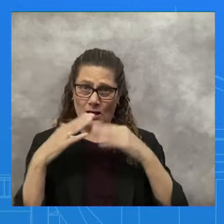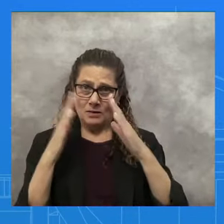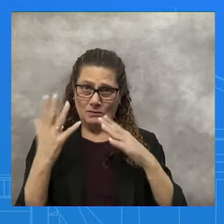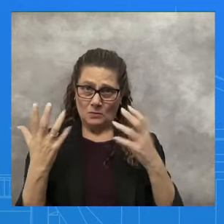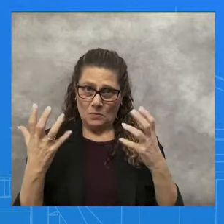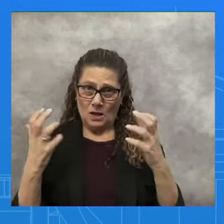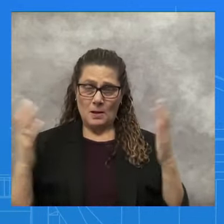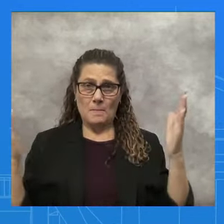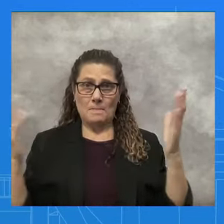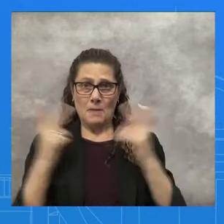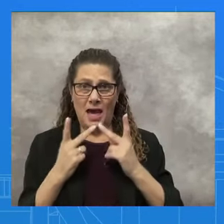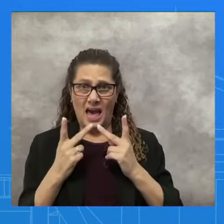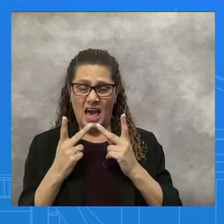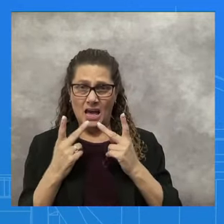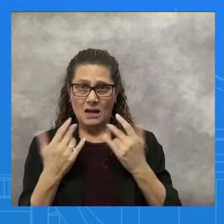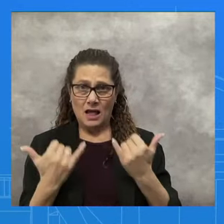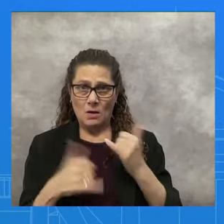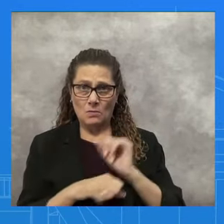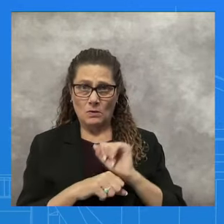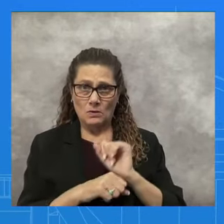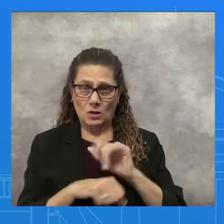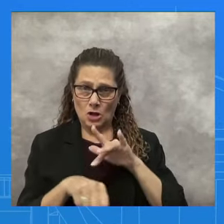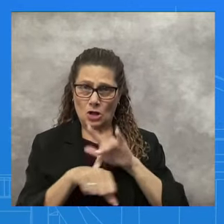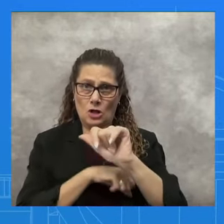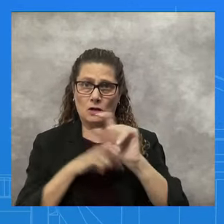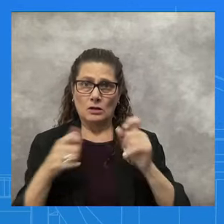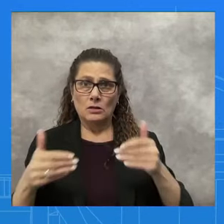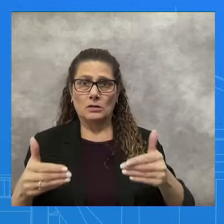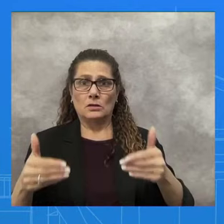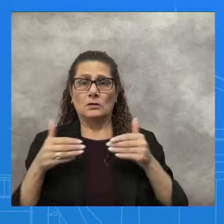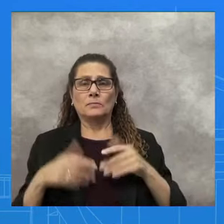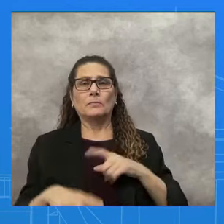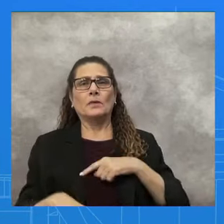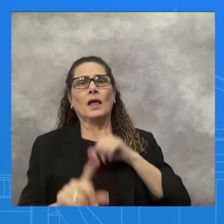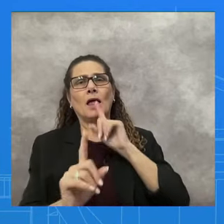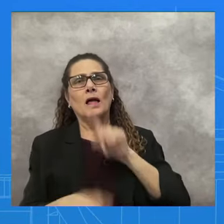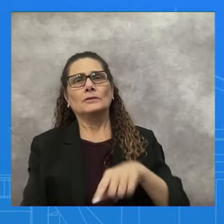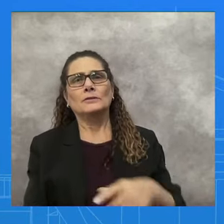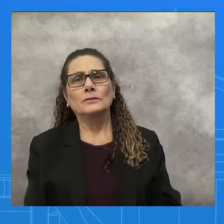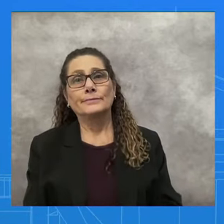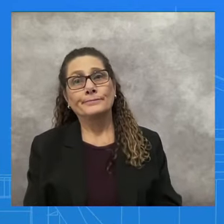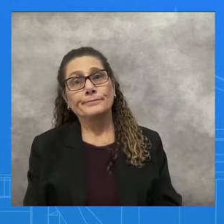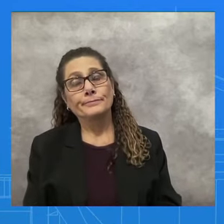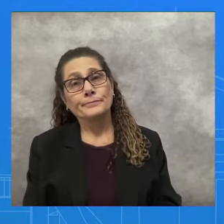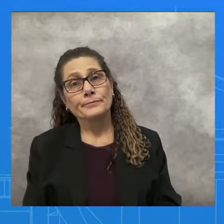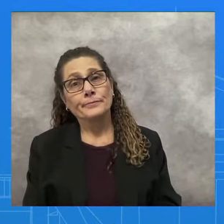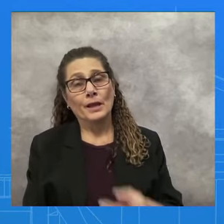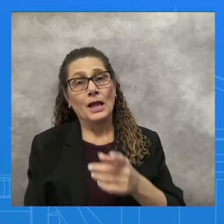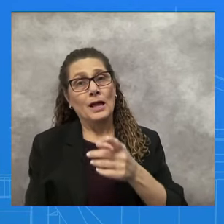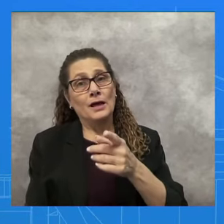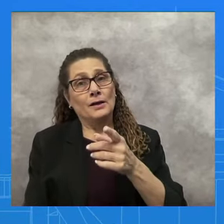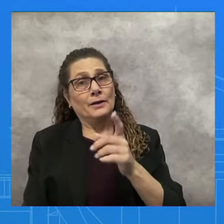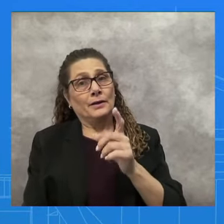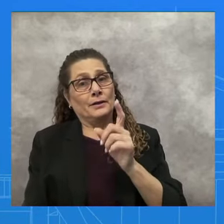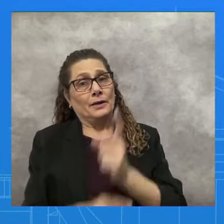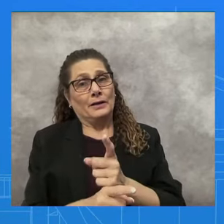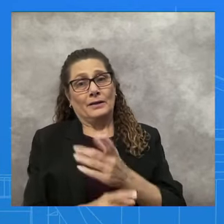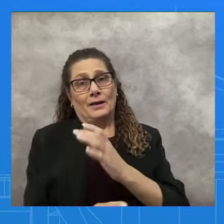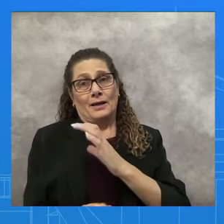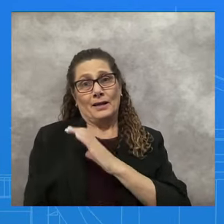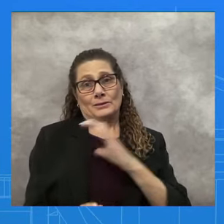you just said something that's very true. Like, the House decided to leave early, and they went on recess. That's what they decided